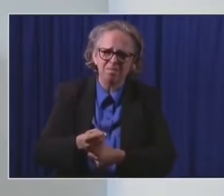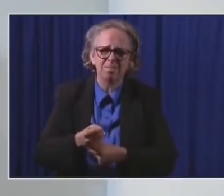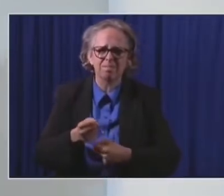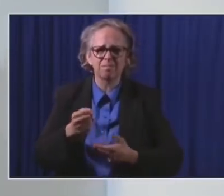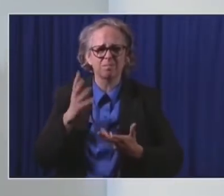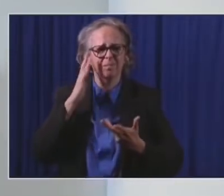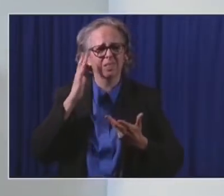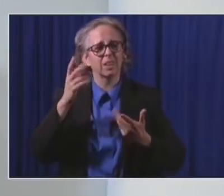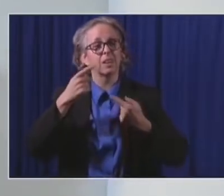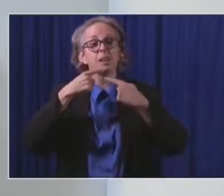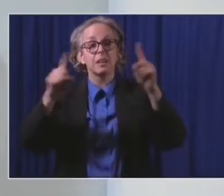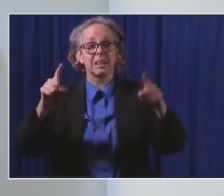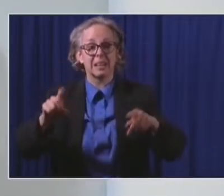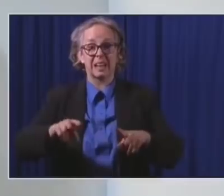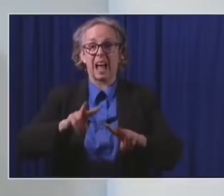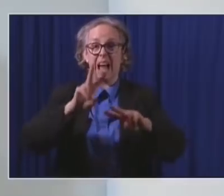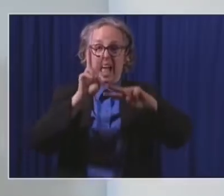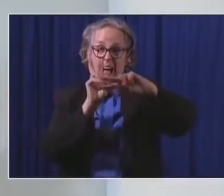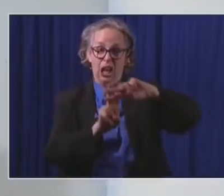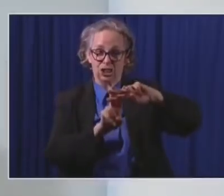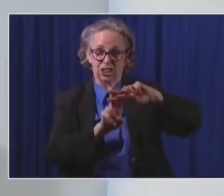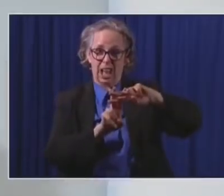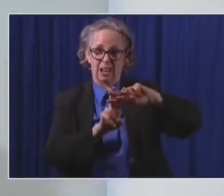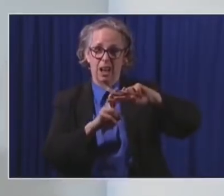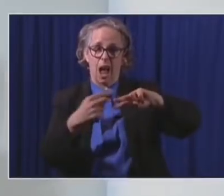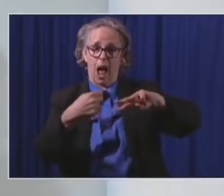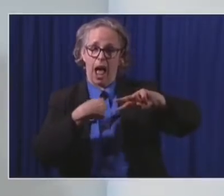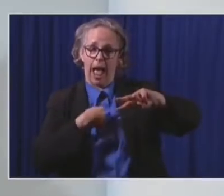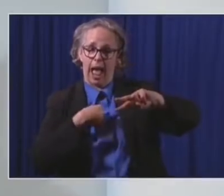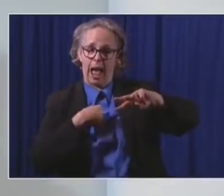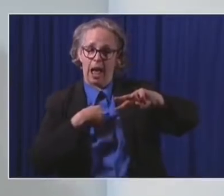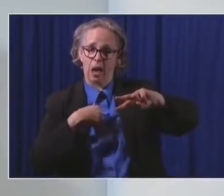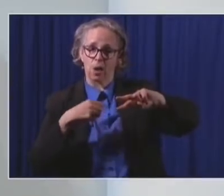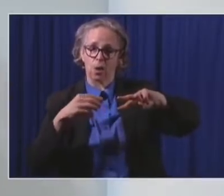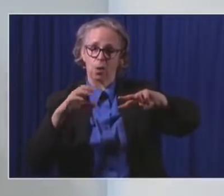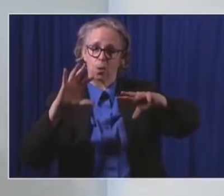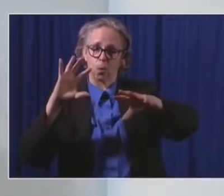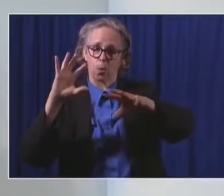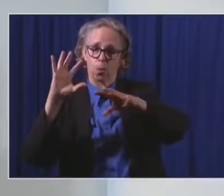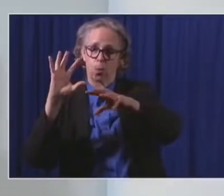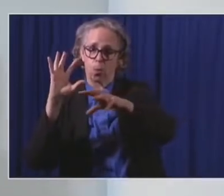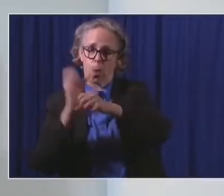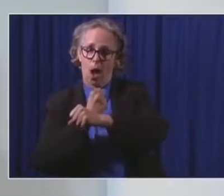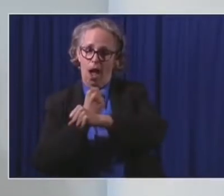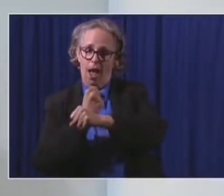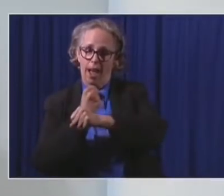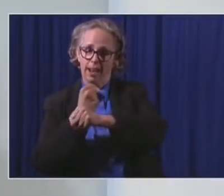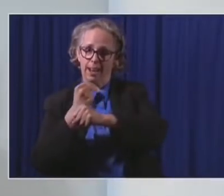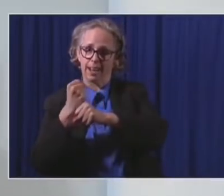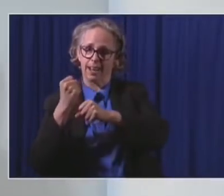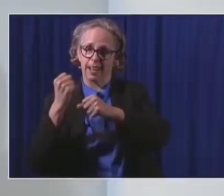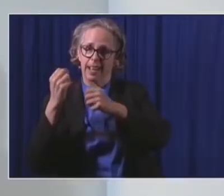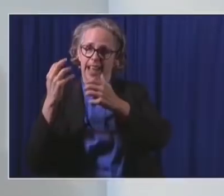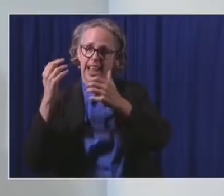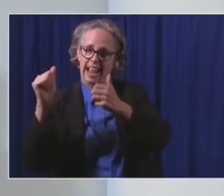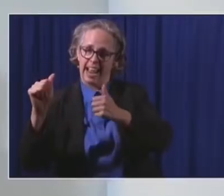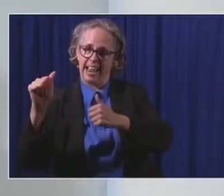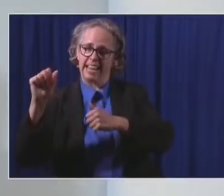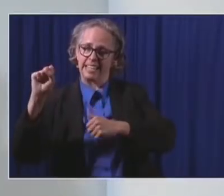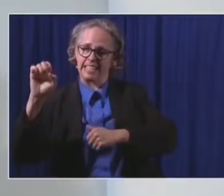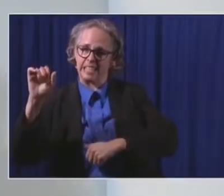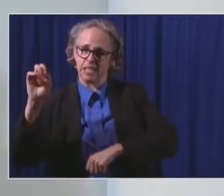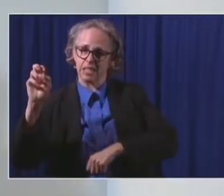athletes, need to help us slow the spread. And so we're launching the hashtag #IWantASeason campaign